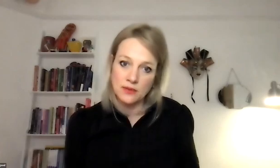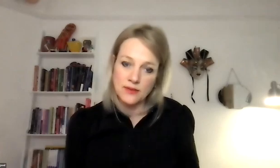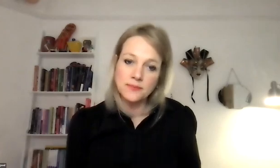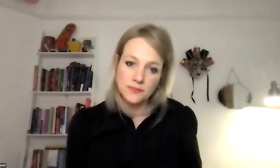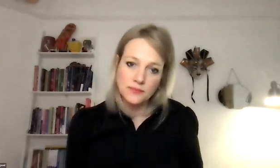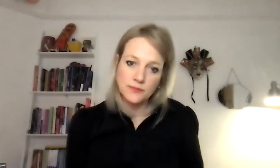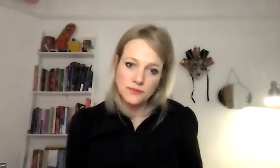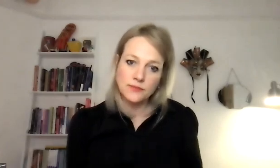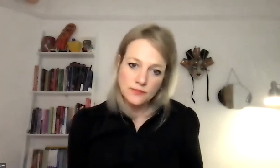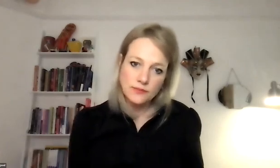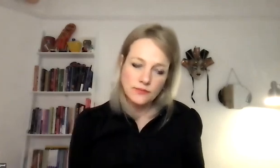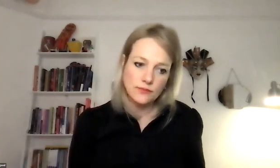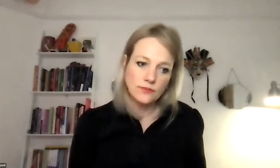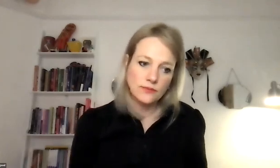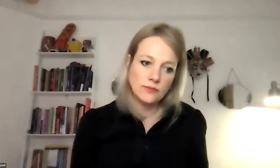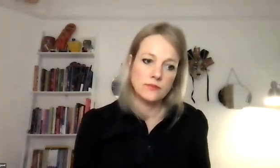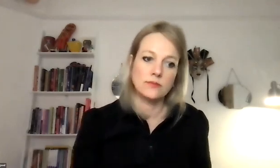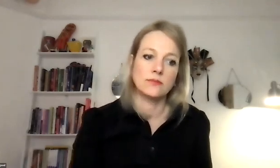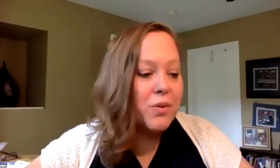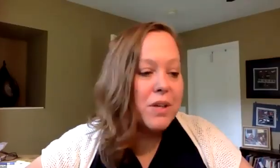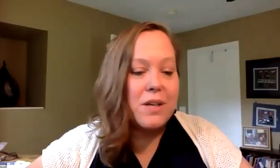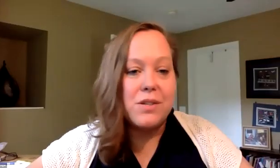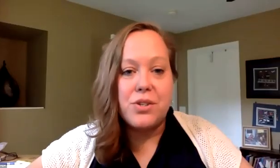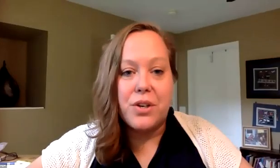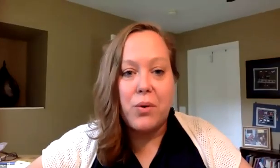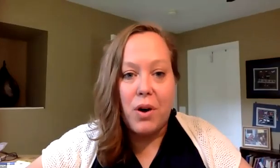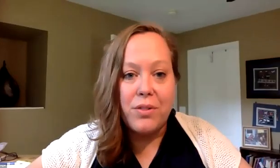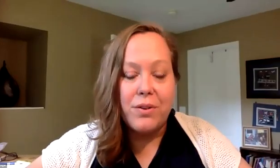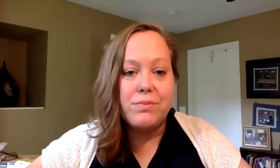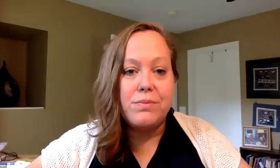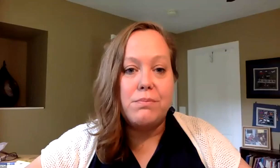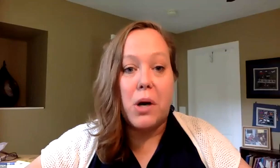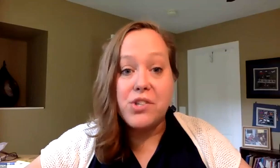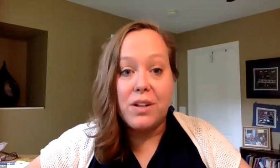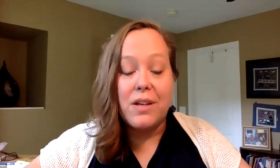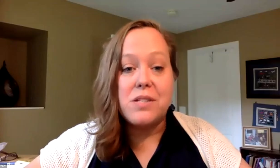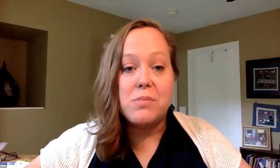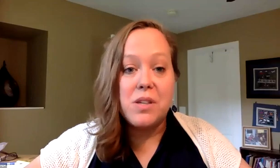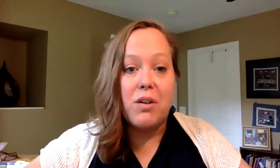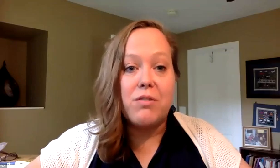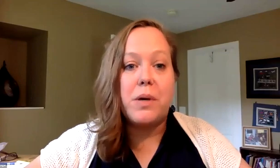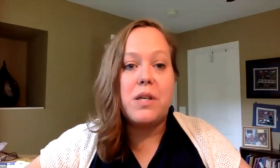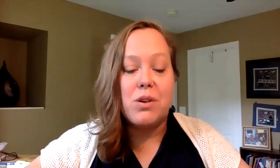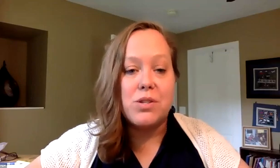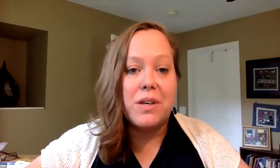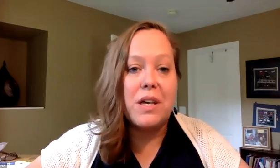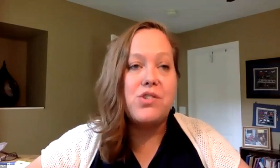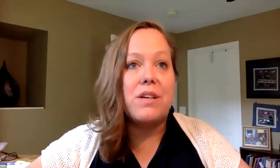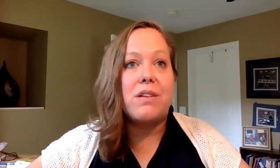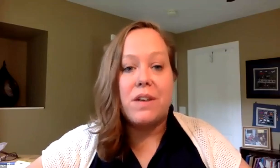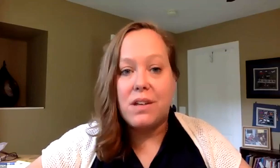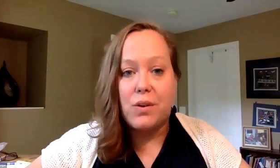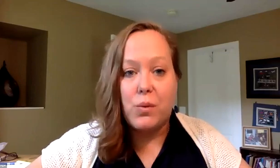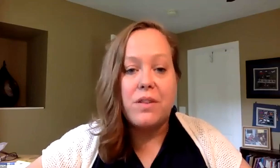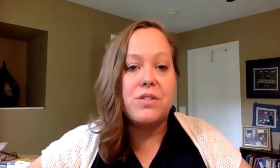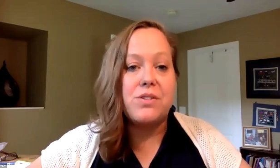field. So not only is your co-author marginalized himself, but he's also engaging